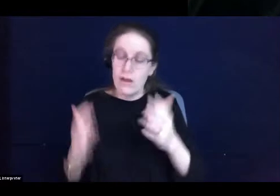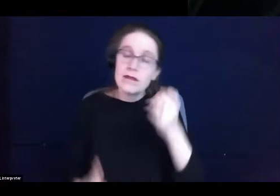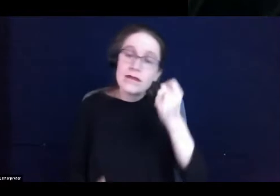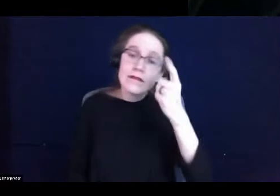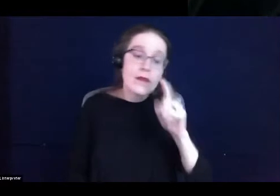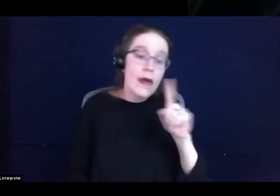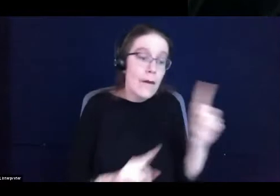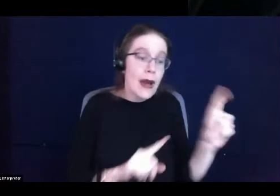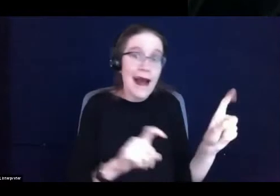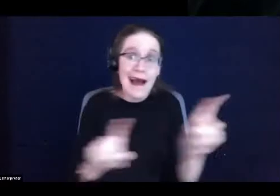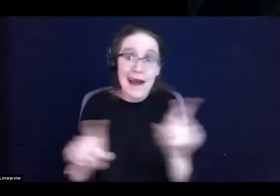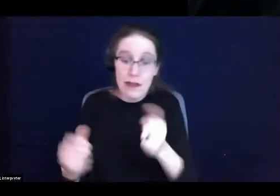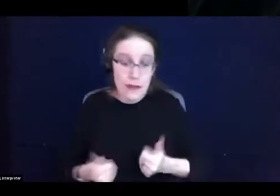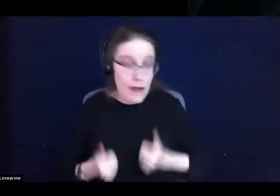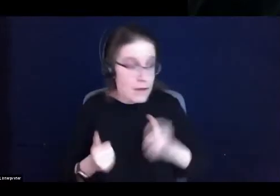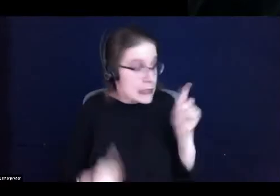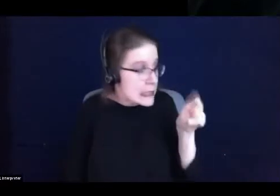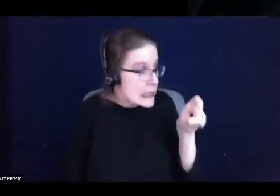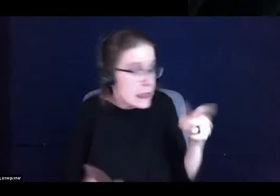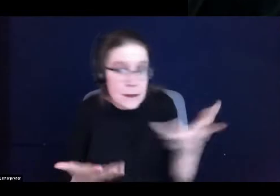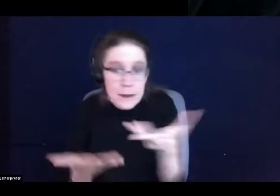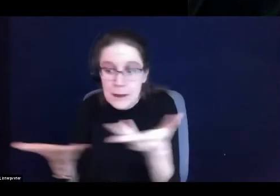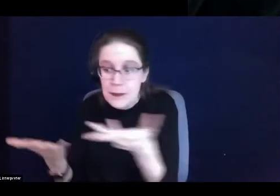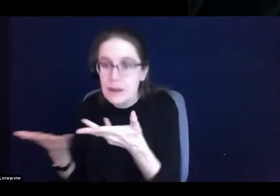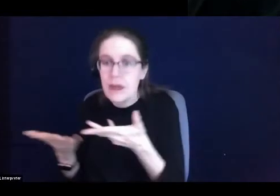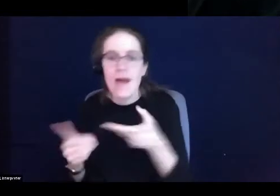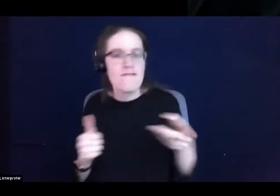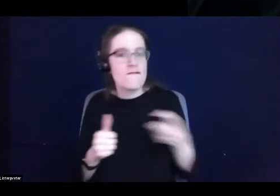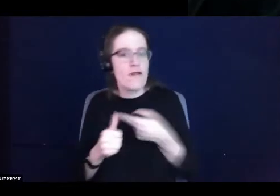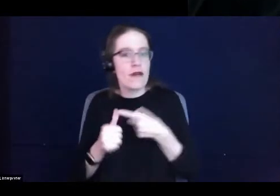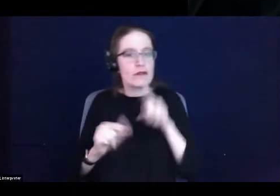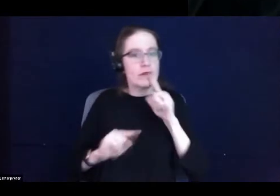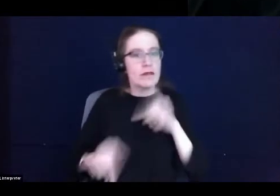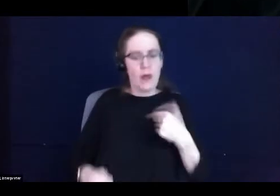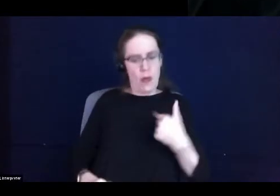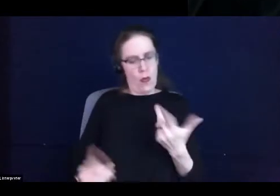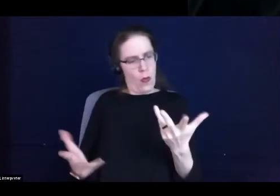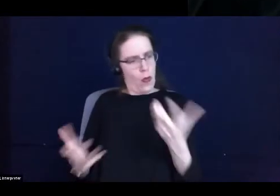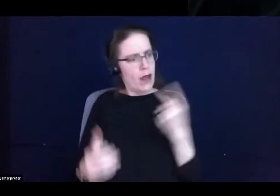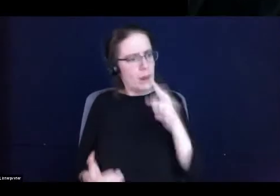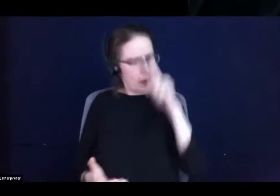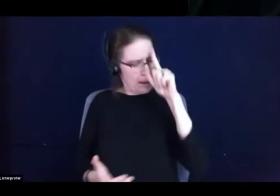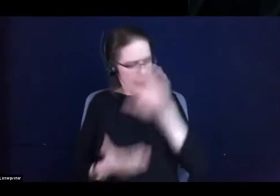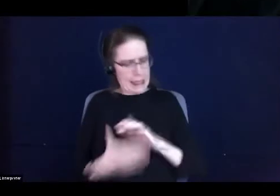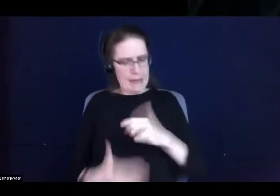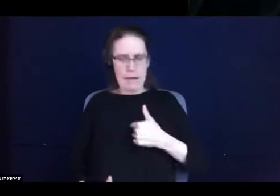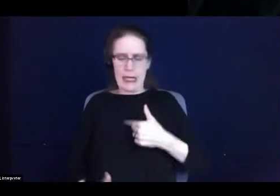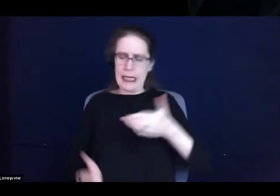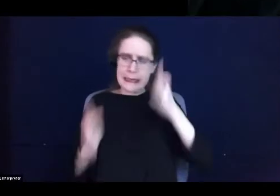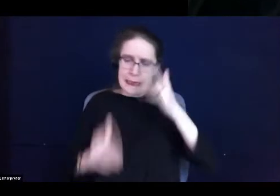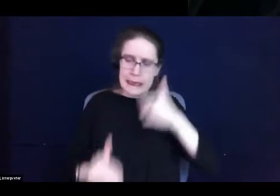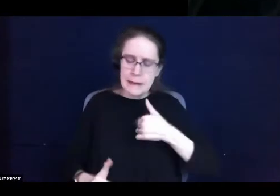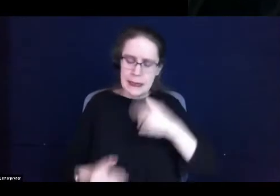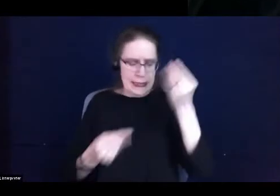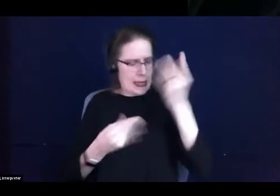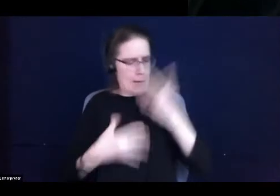need, the first thing they say is that they wanted someone to believe them, listen to them, and tell them that it wasn't their fault.